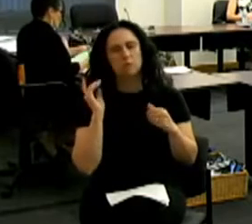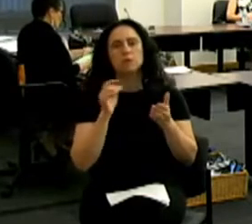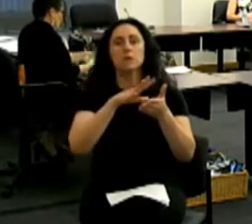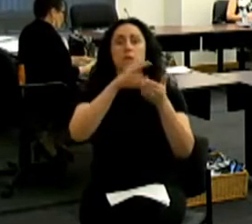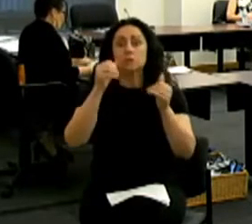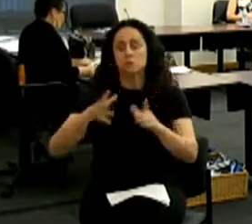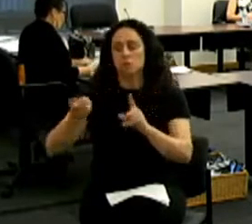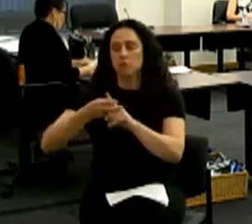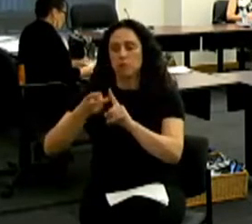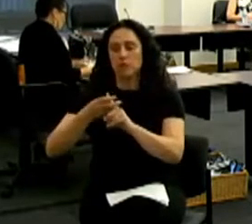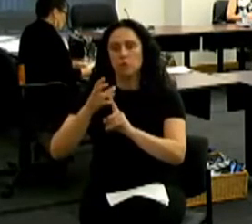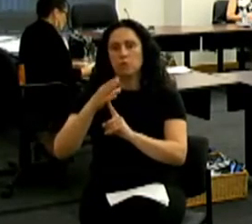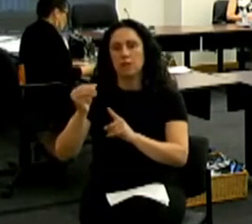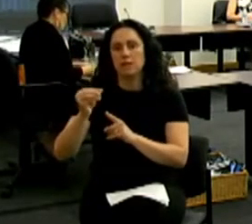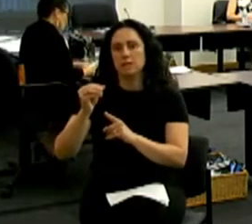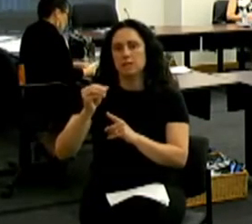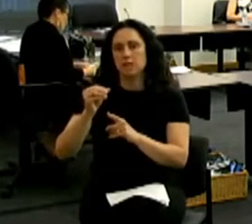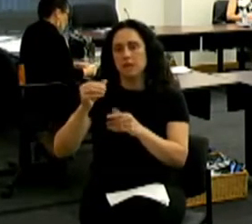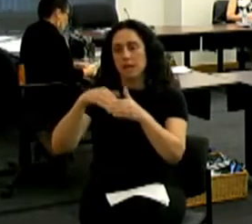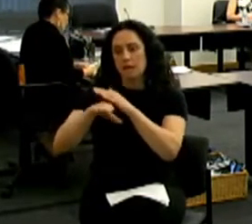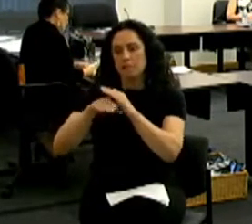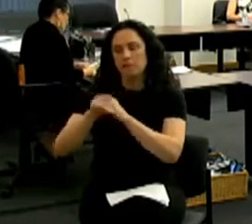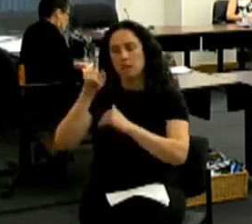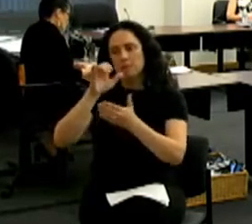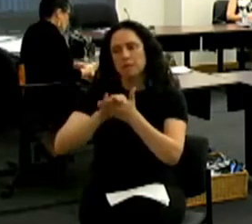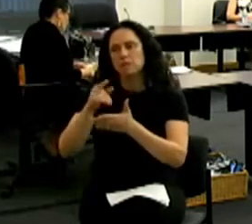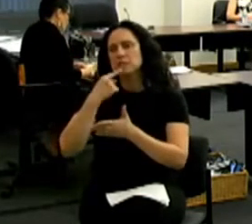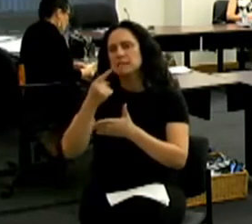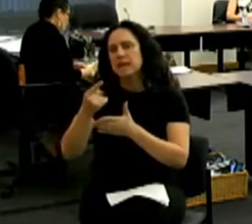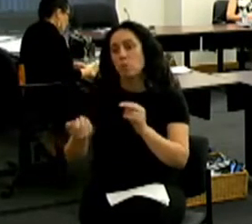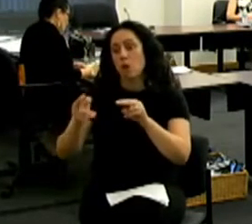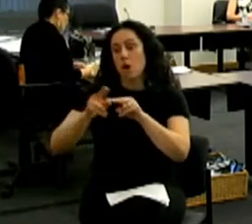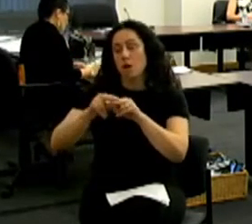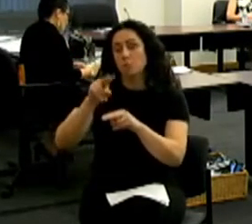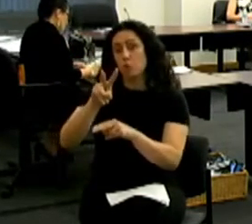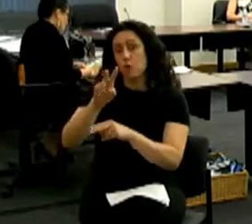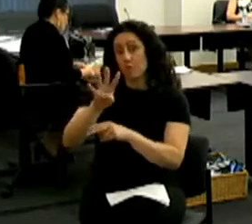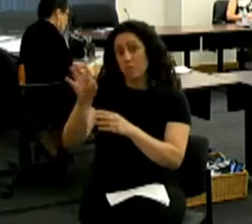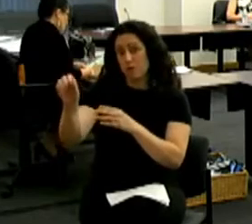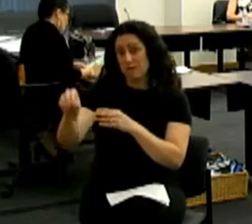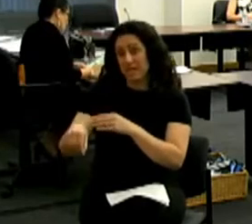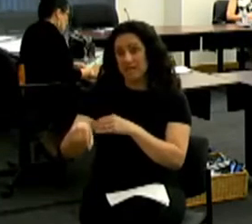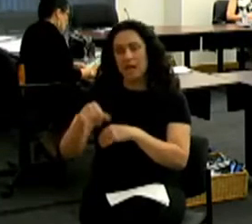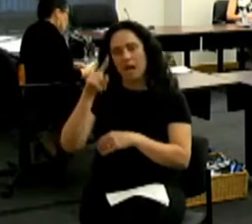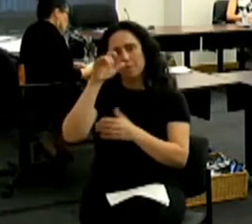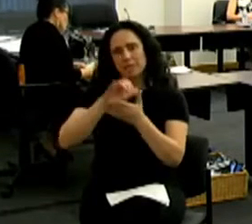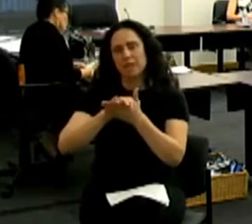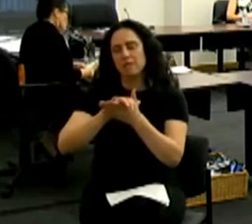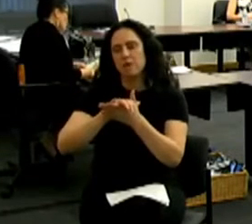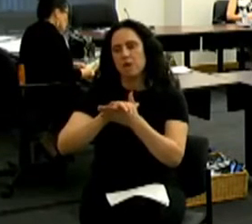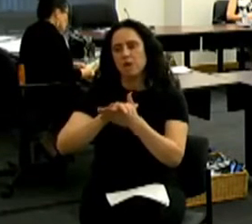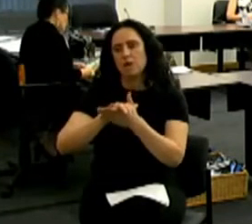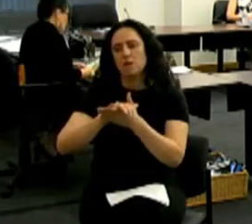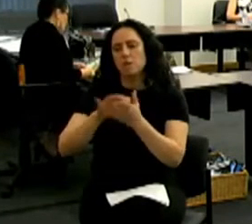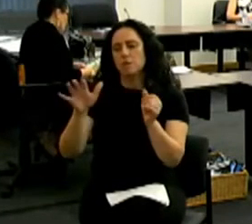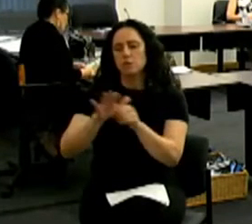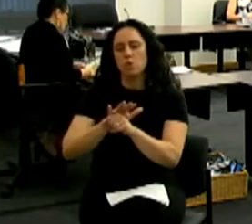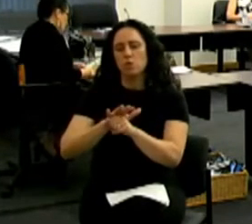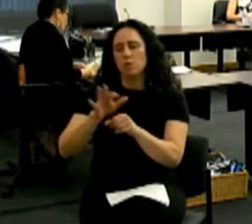Student recruiting and admissions, I believe that she said we're up 24%, and I believe the total applications